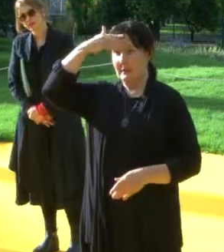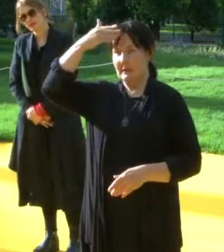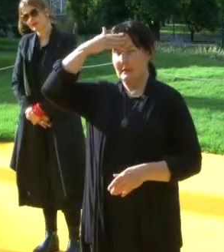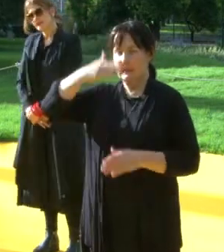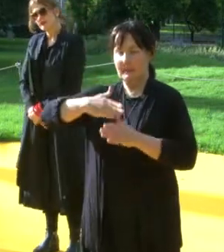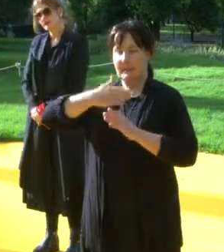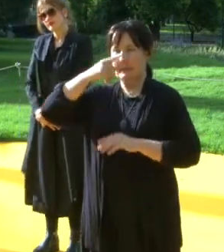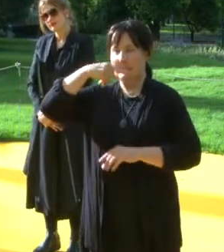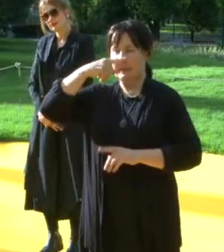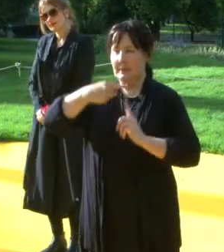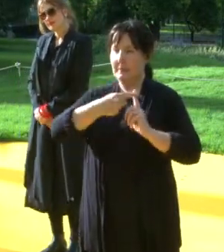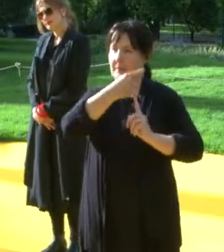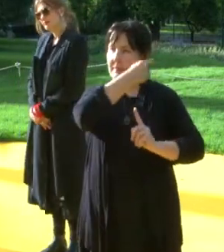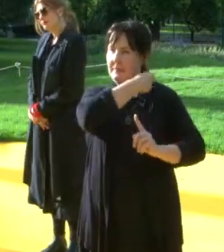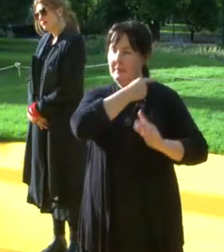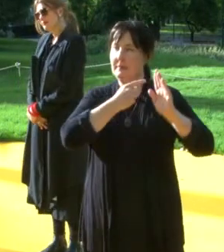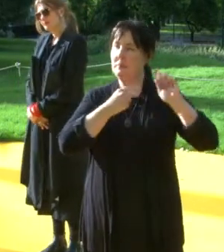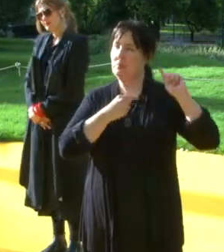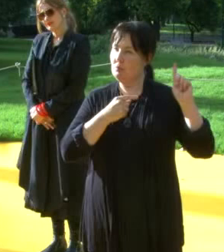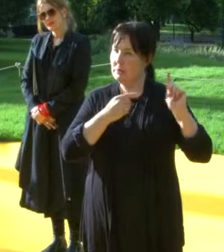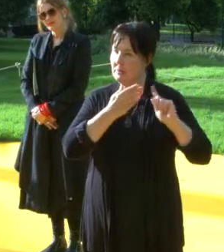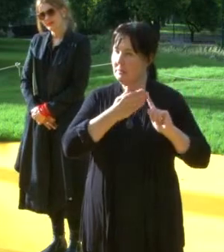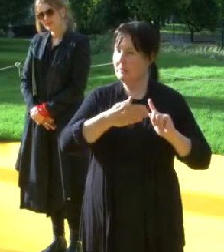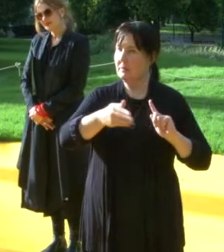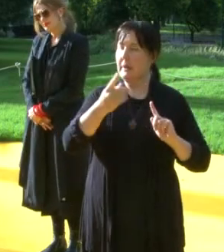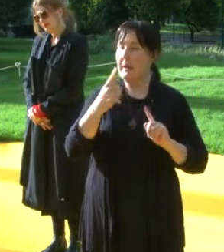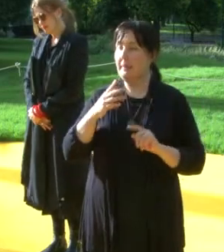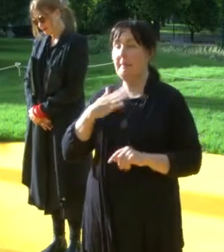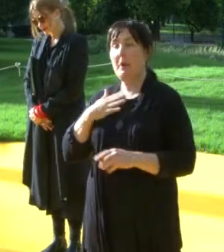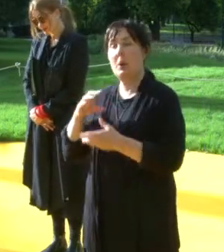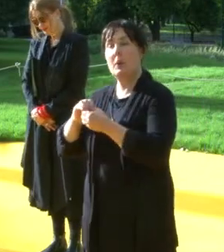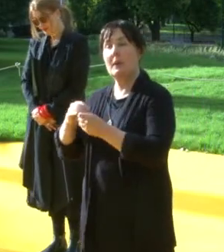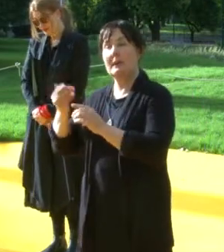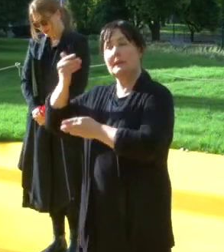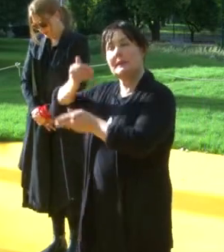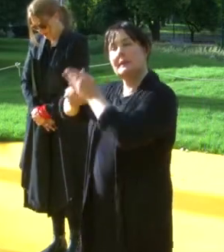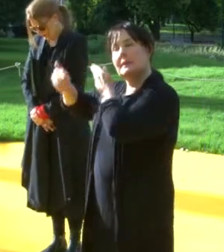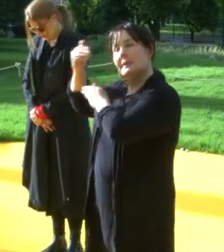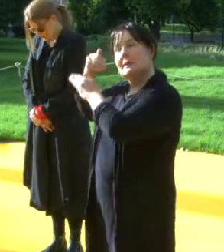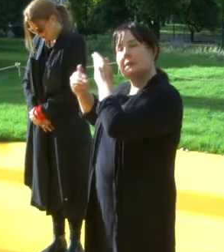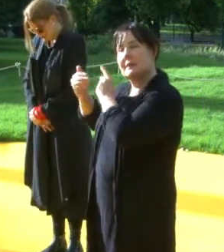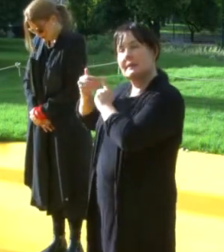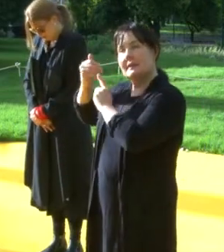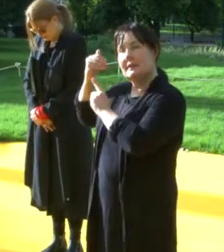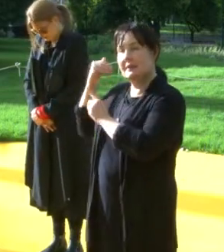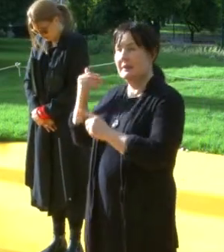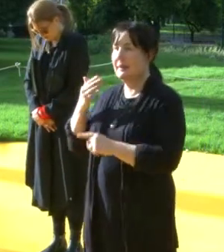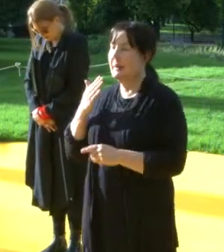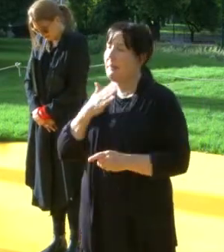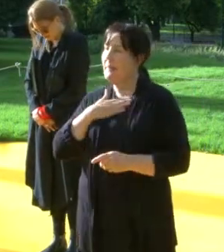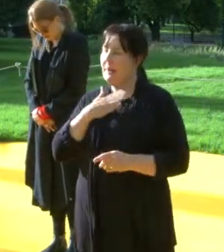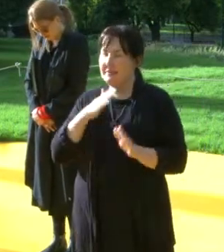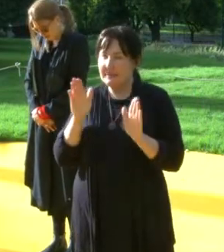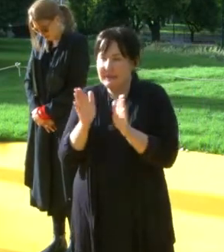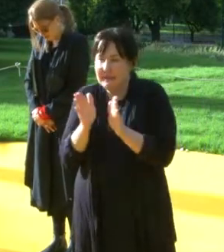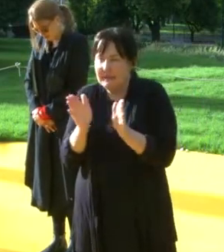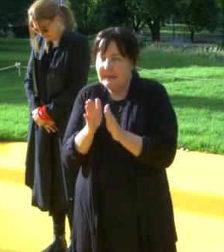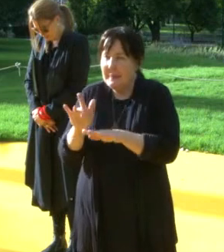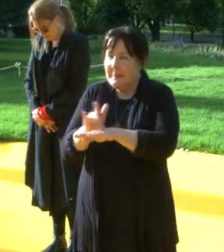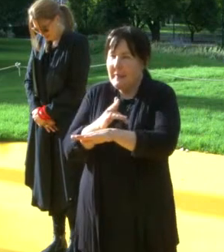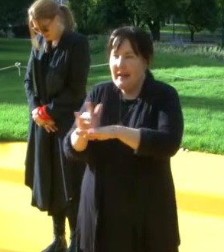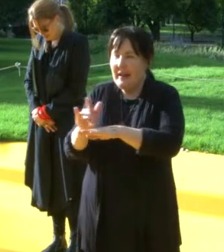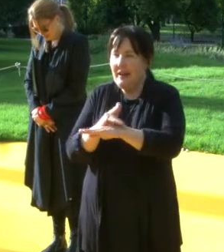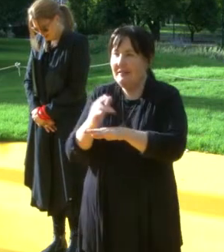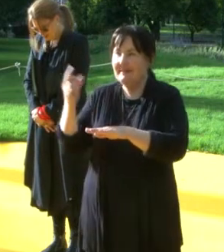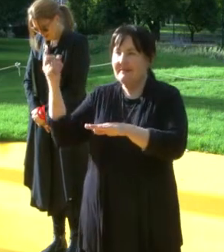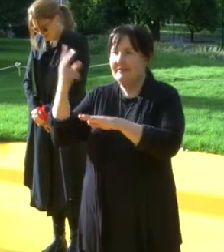extend that acknowledgement to my own Palawa ancestors. My tiny, tiny play is dwarfed by